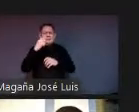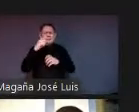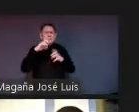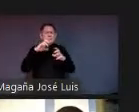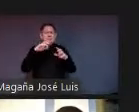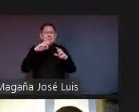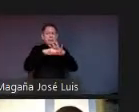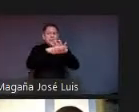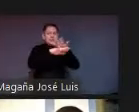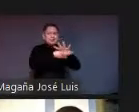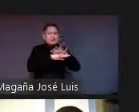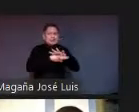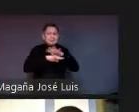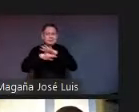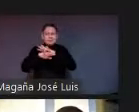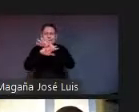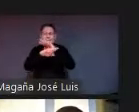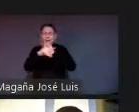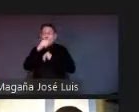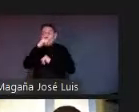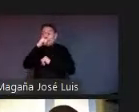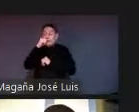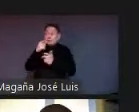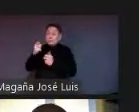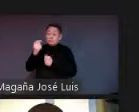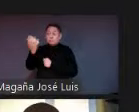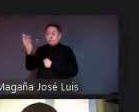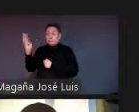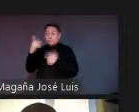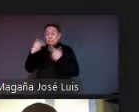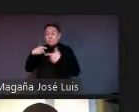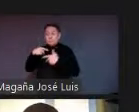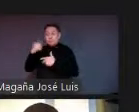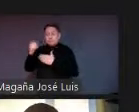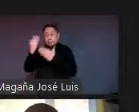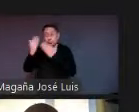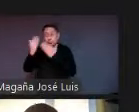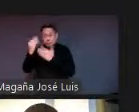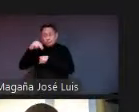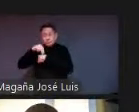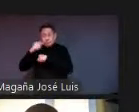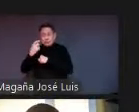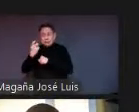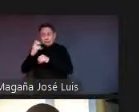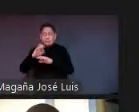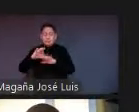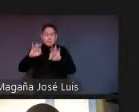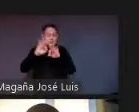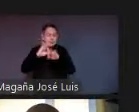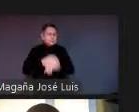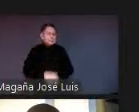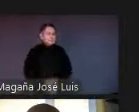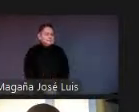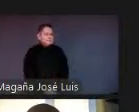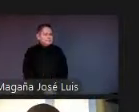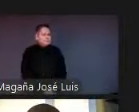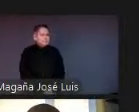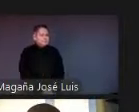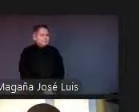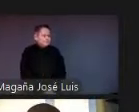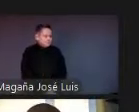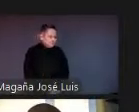in health policies. In each one of them and in many others, we are going to face many, many